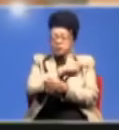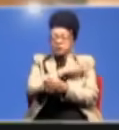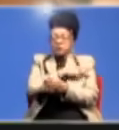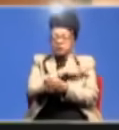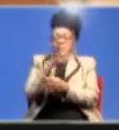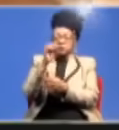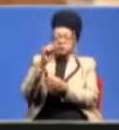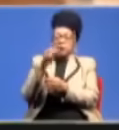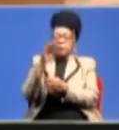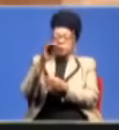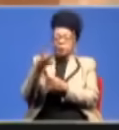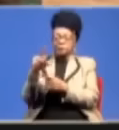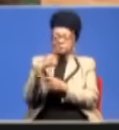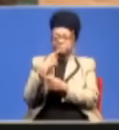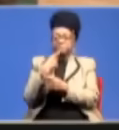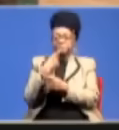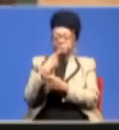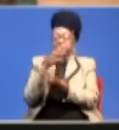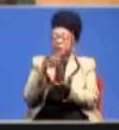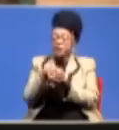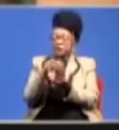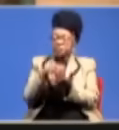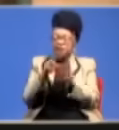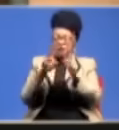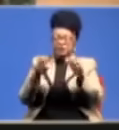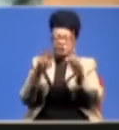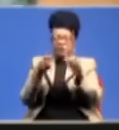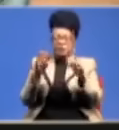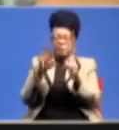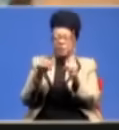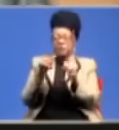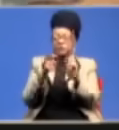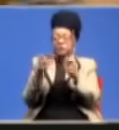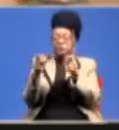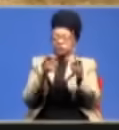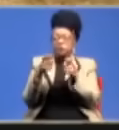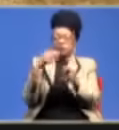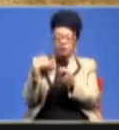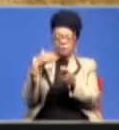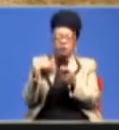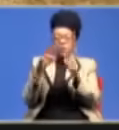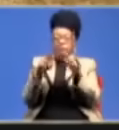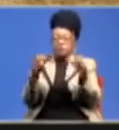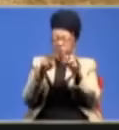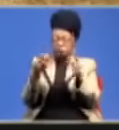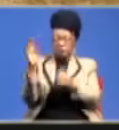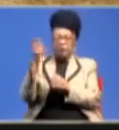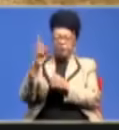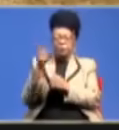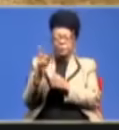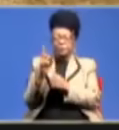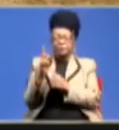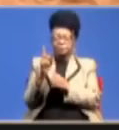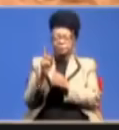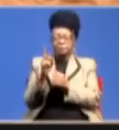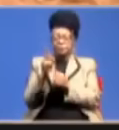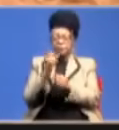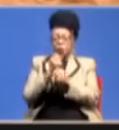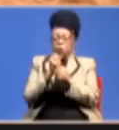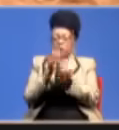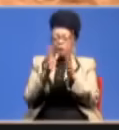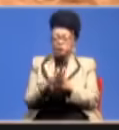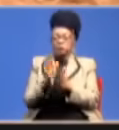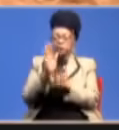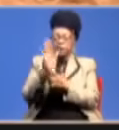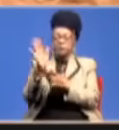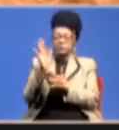Samuel Getao said the case is being investigated by Directorate of Criminal Investigations in Nairobi, with workers of the